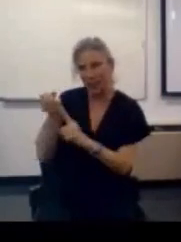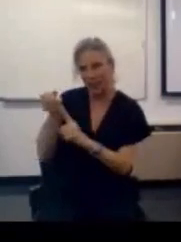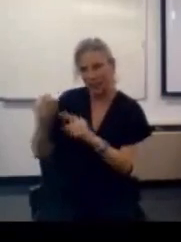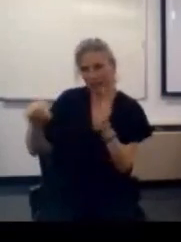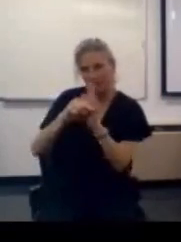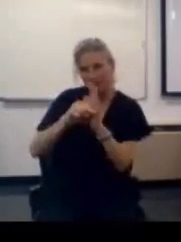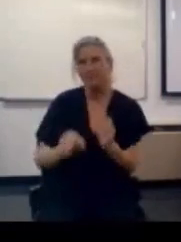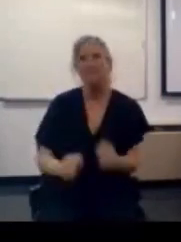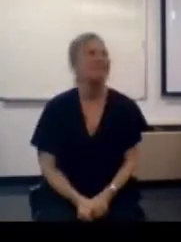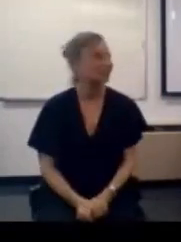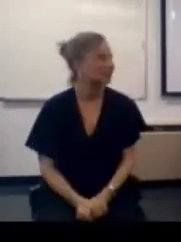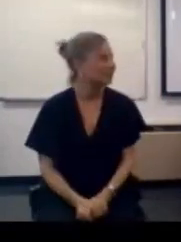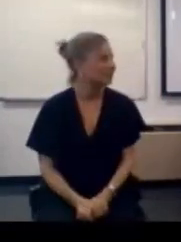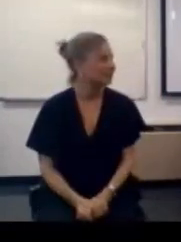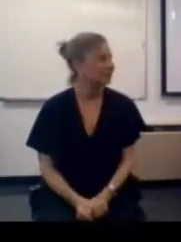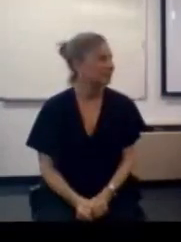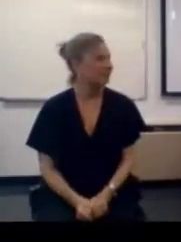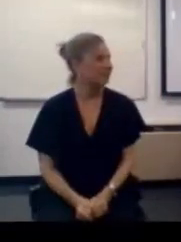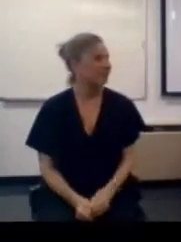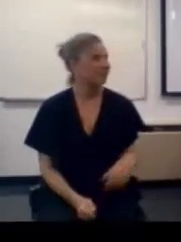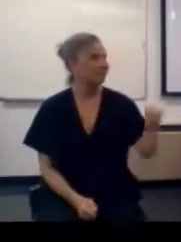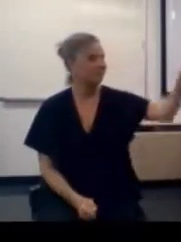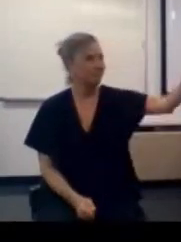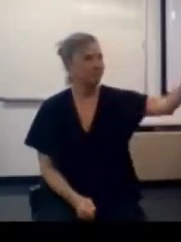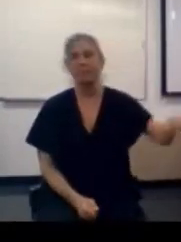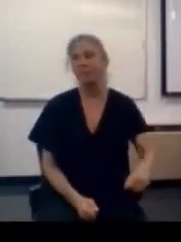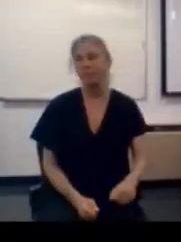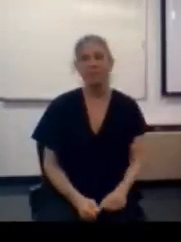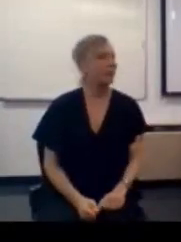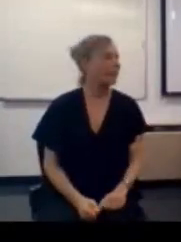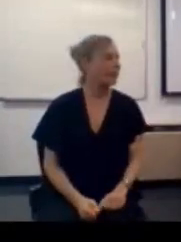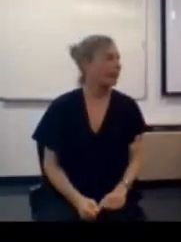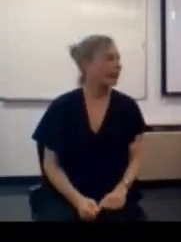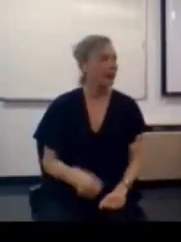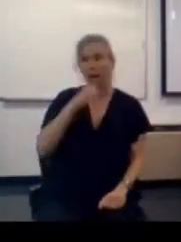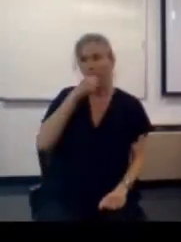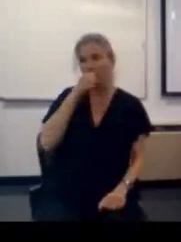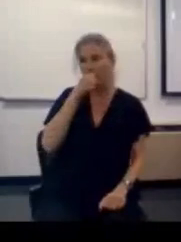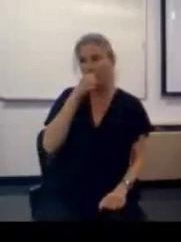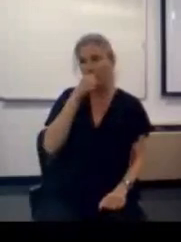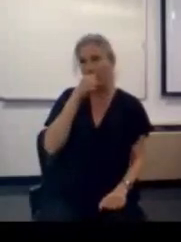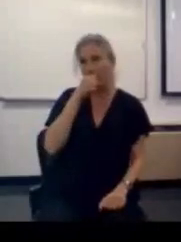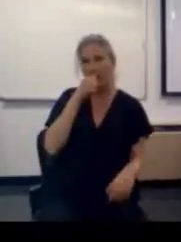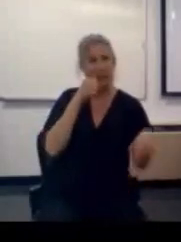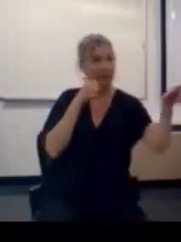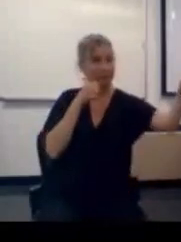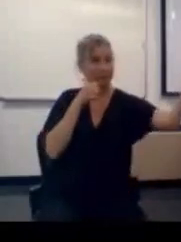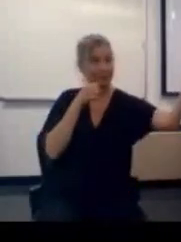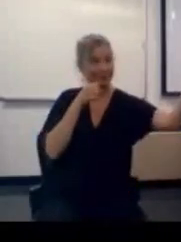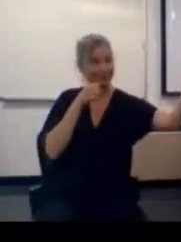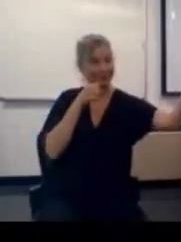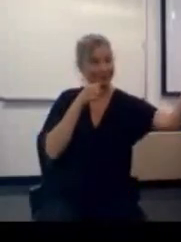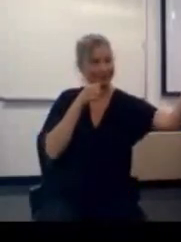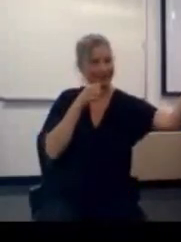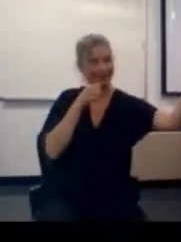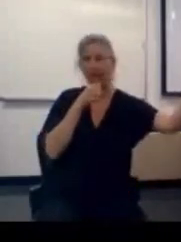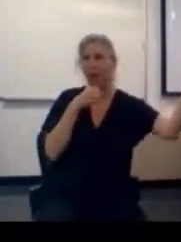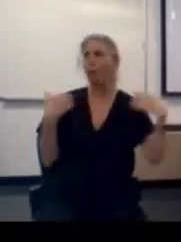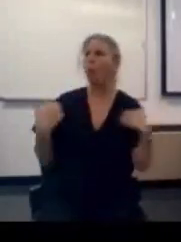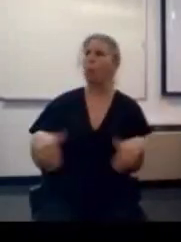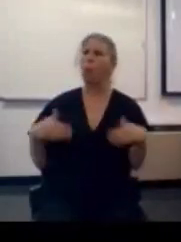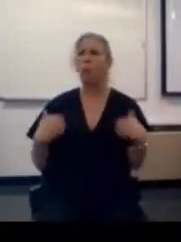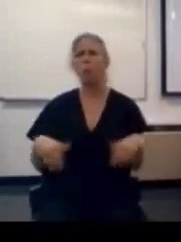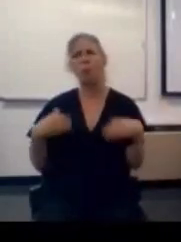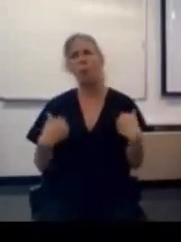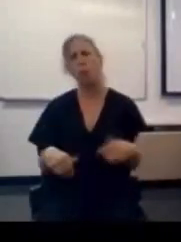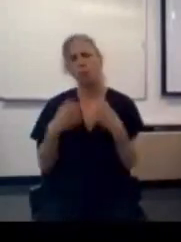find yourself in that situation? Yes, Carol. The advice you've given. Let's get a mic so that our